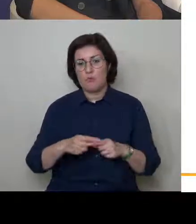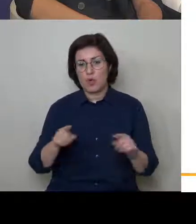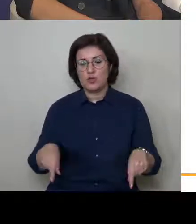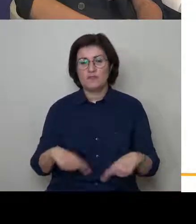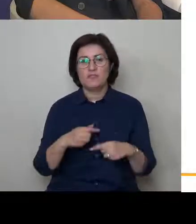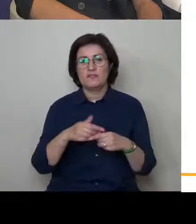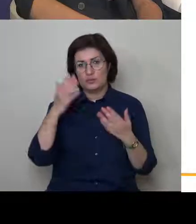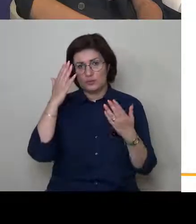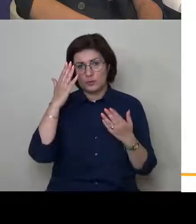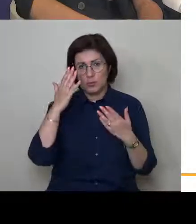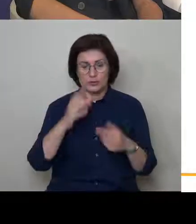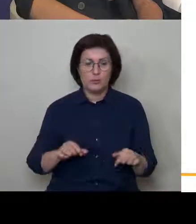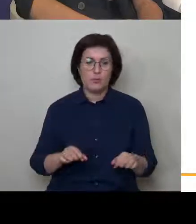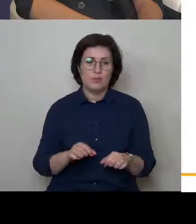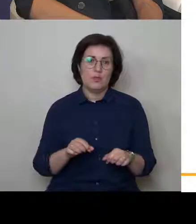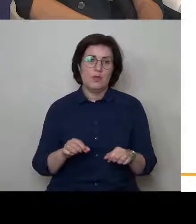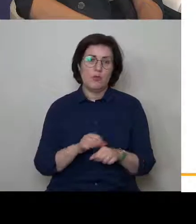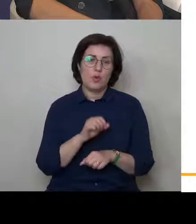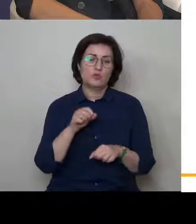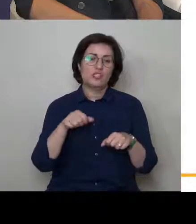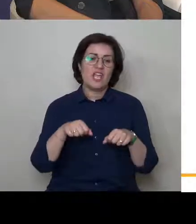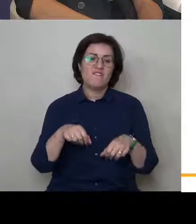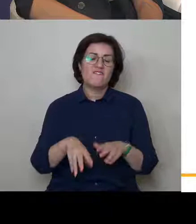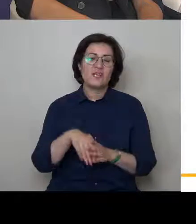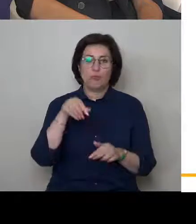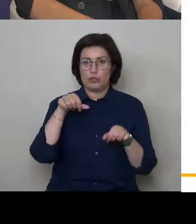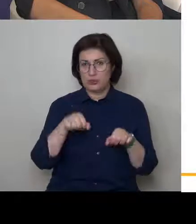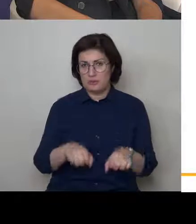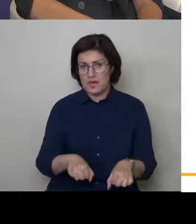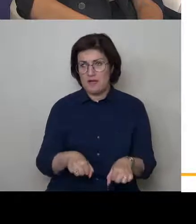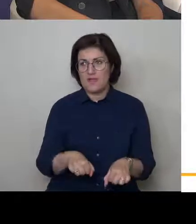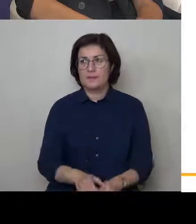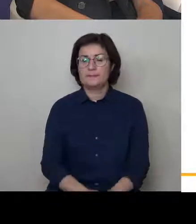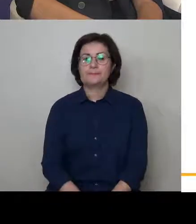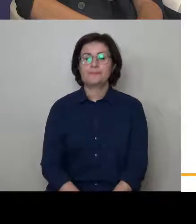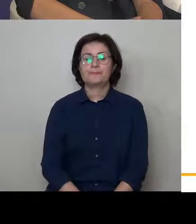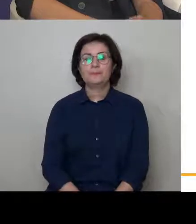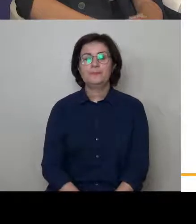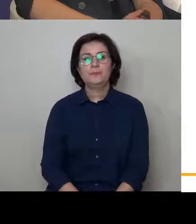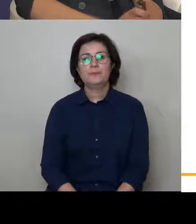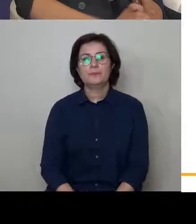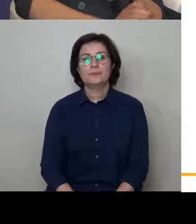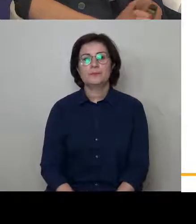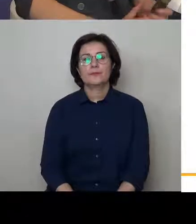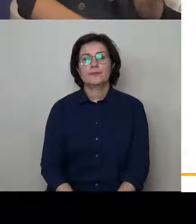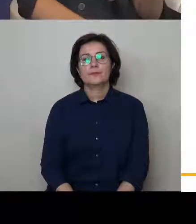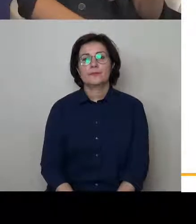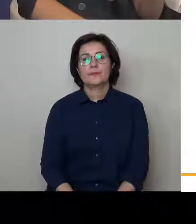can renew the violated election rights in this or another way.